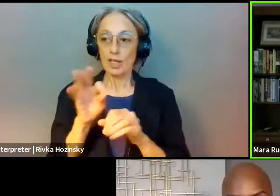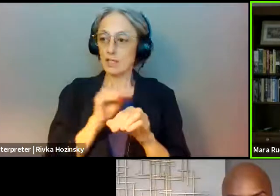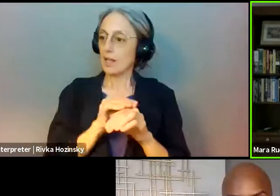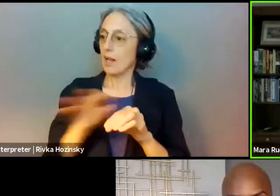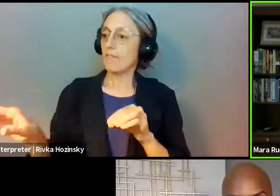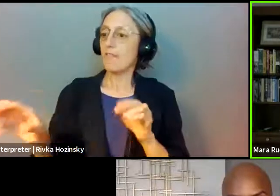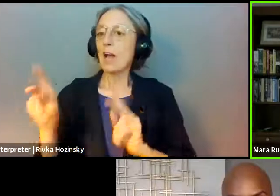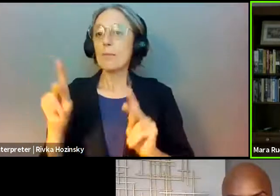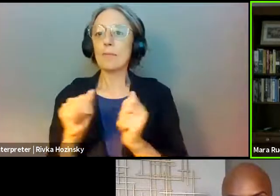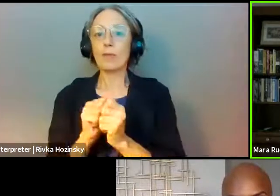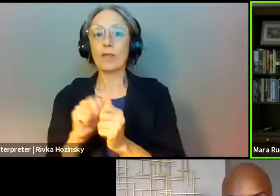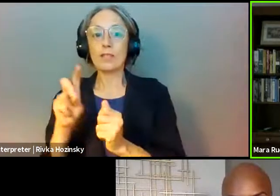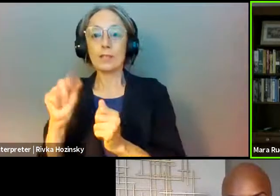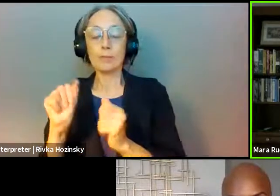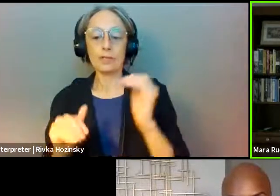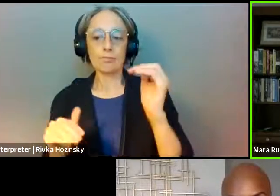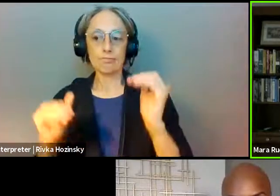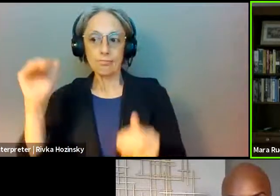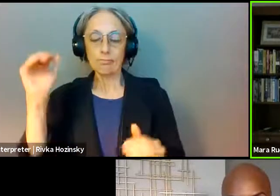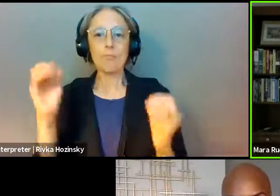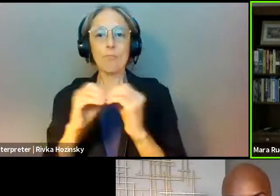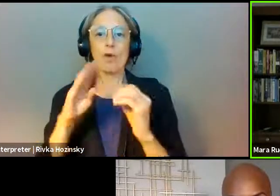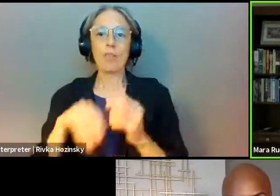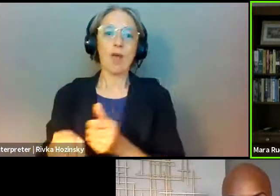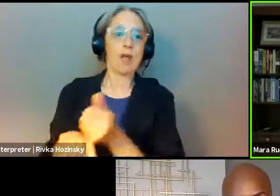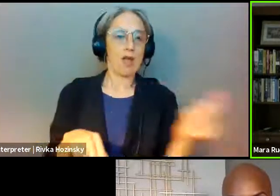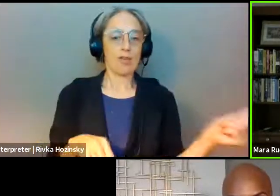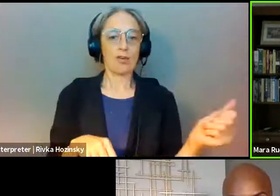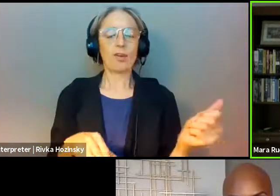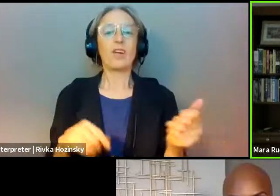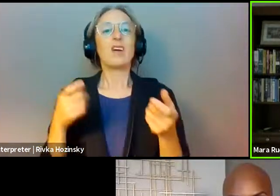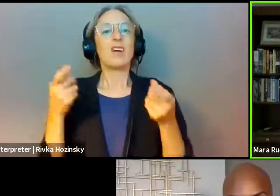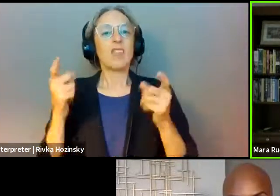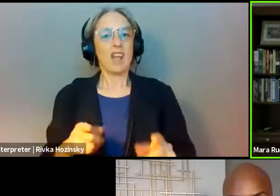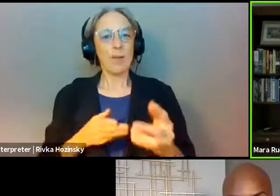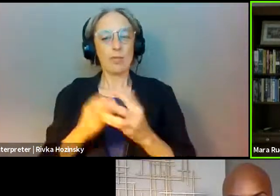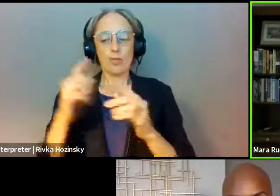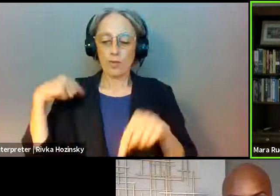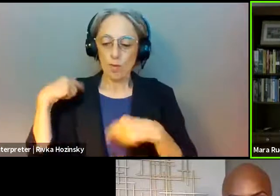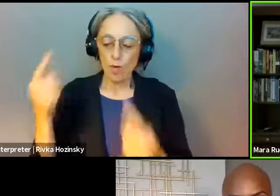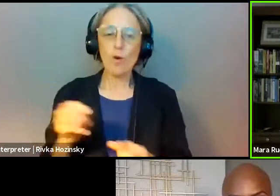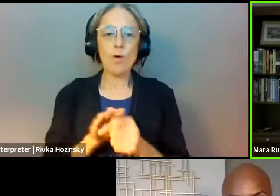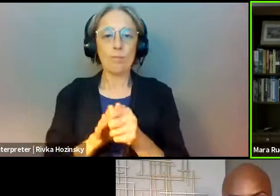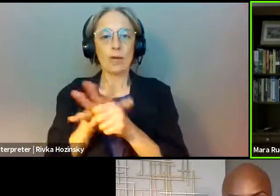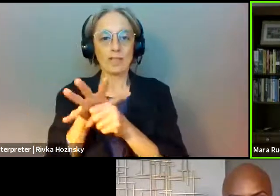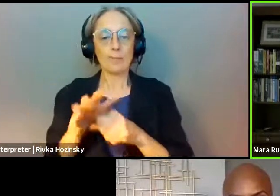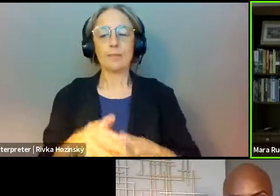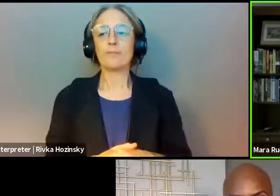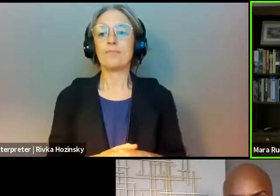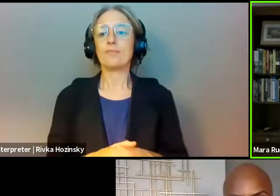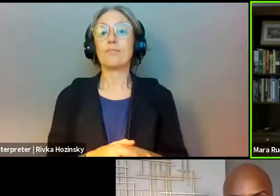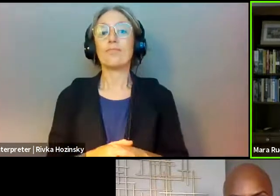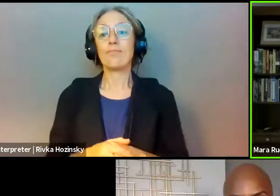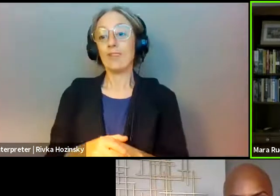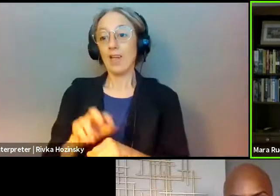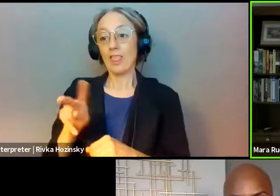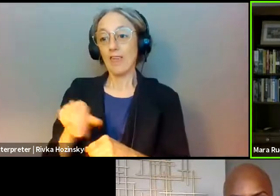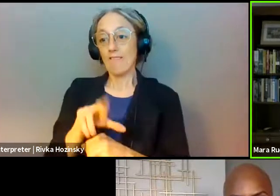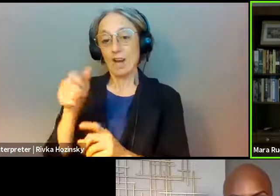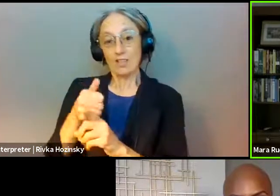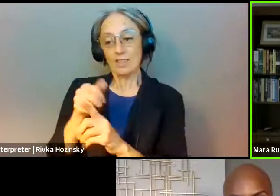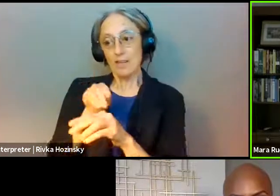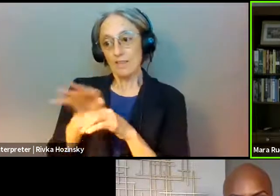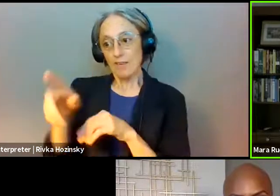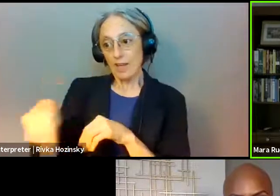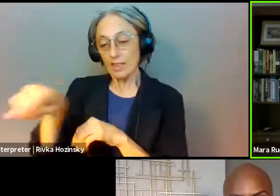with disabilities, has been a trend throughout the pandemic. Beyond the direct impact of the virus, we have witnessed